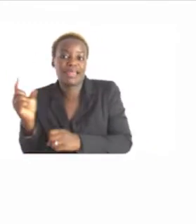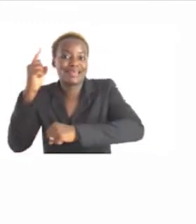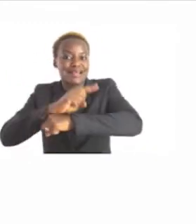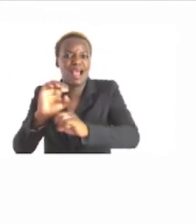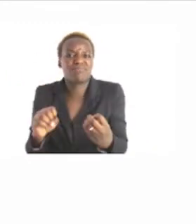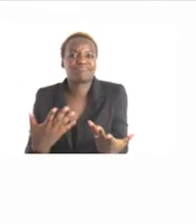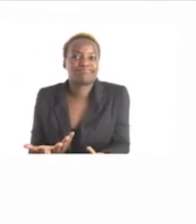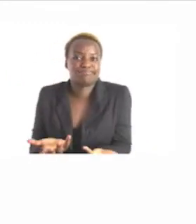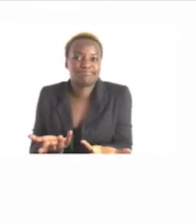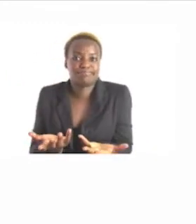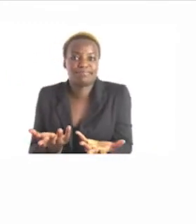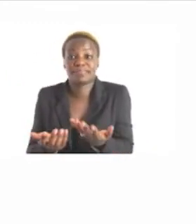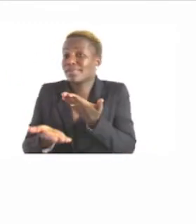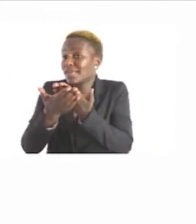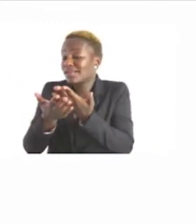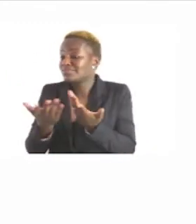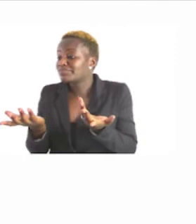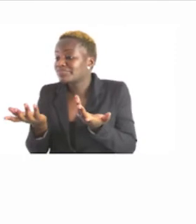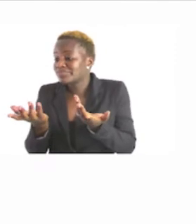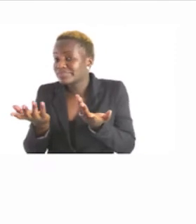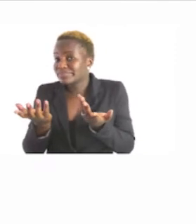May have? Can you help me with that, Landre?